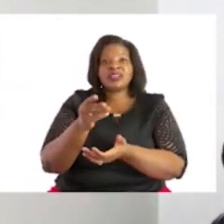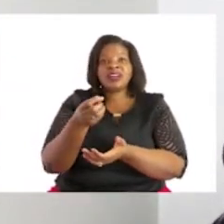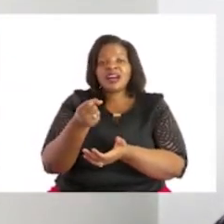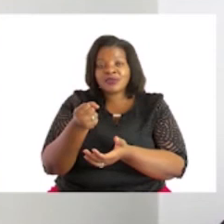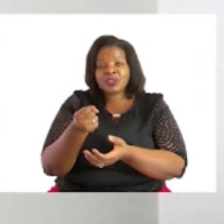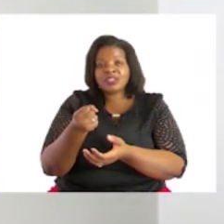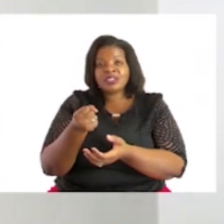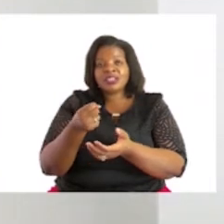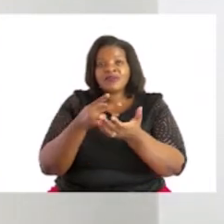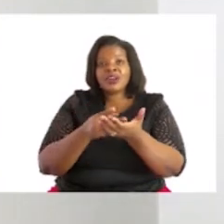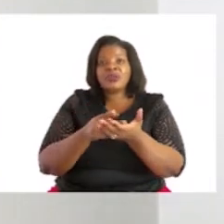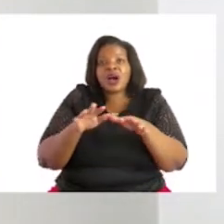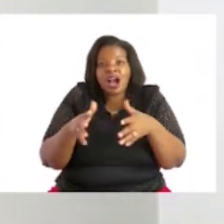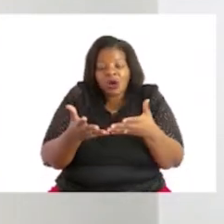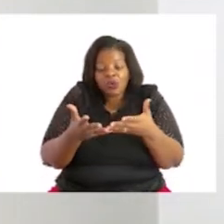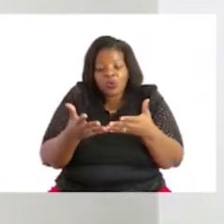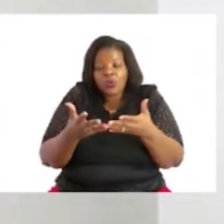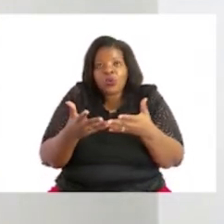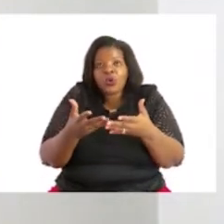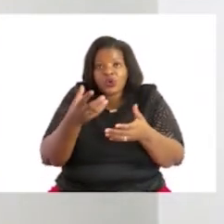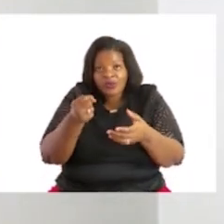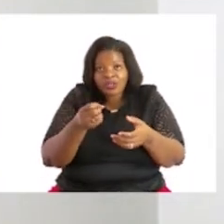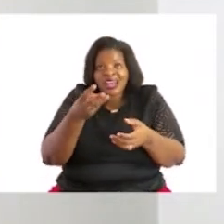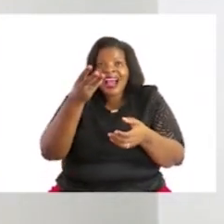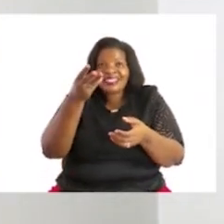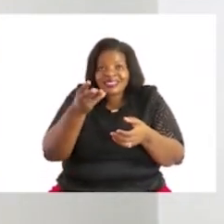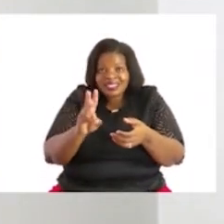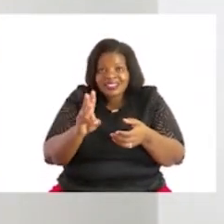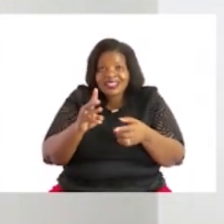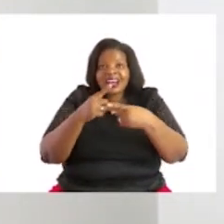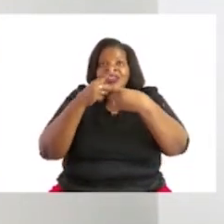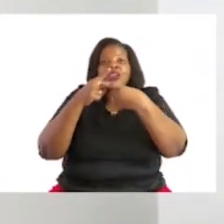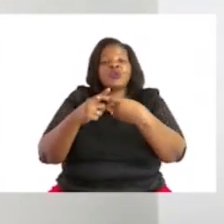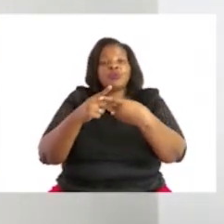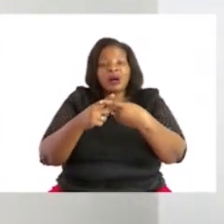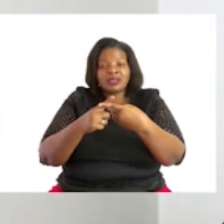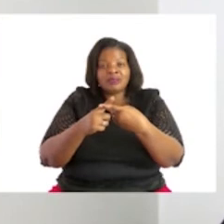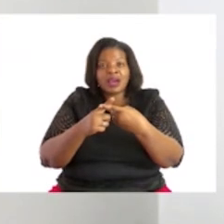this manner. You take 6, you multiply